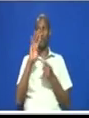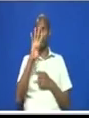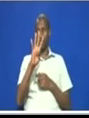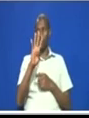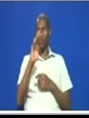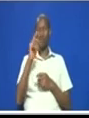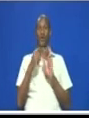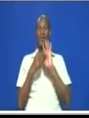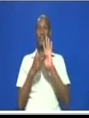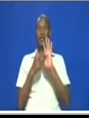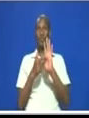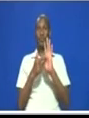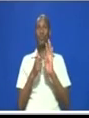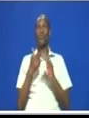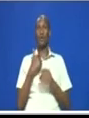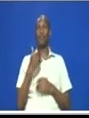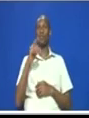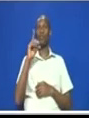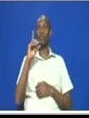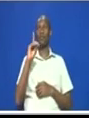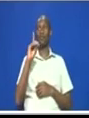For example, we have